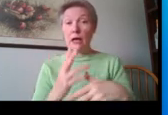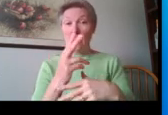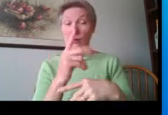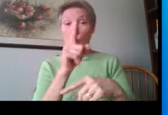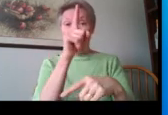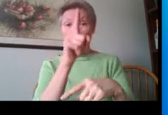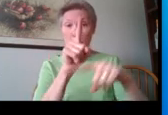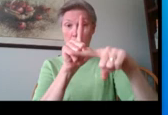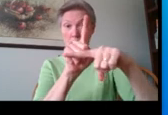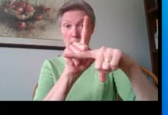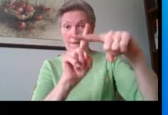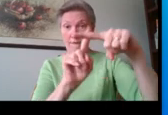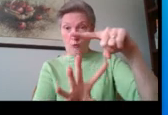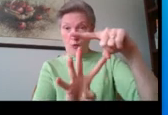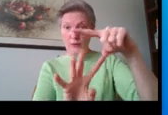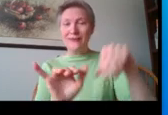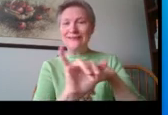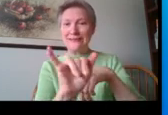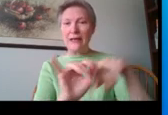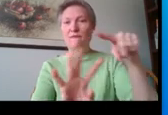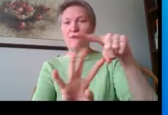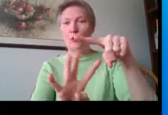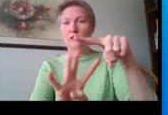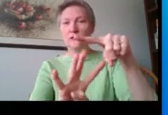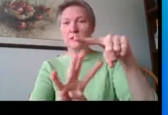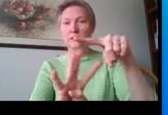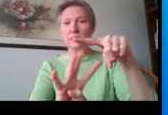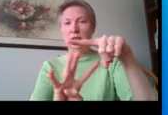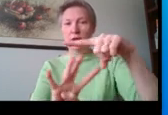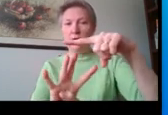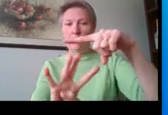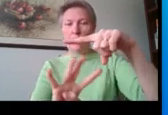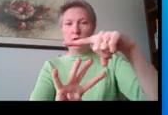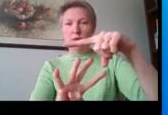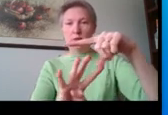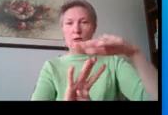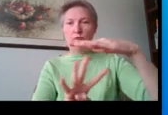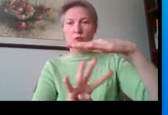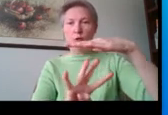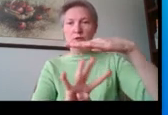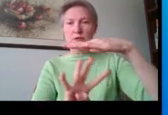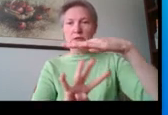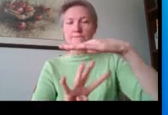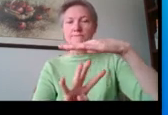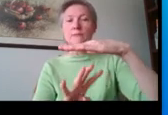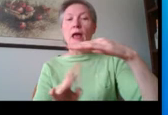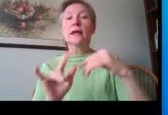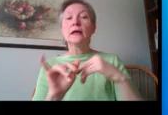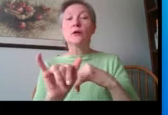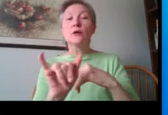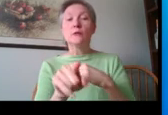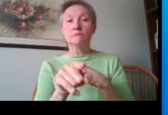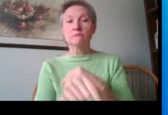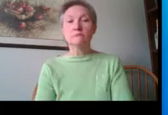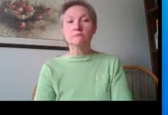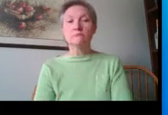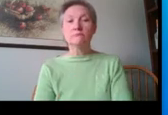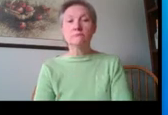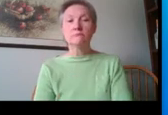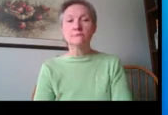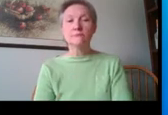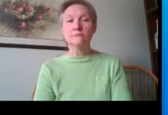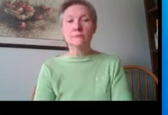way. So the first way I could do is just like I did down here. Okay, I can go this way, right? I can cut